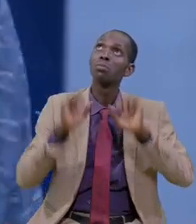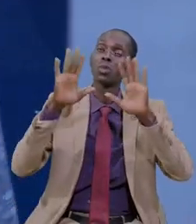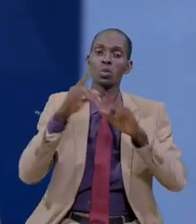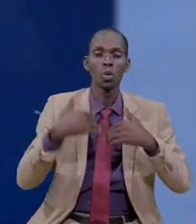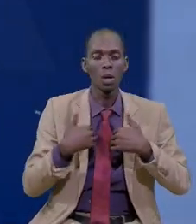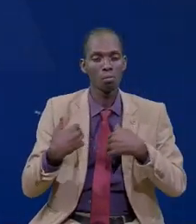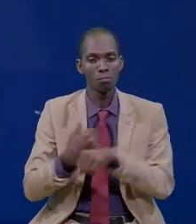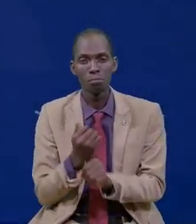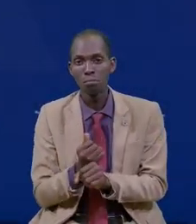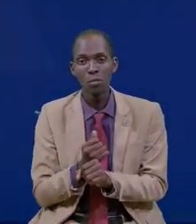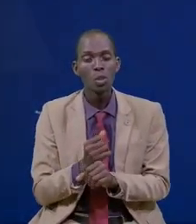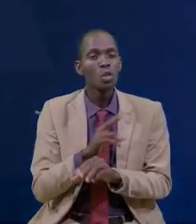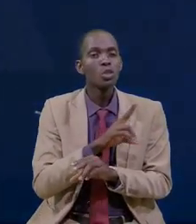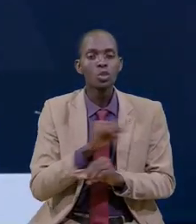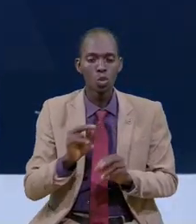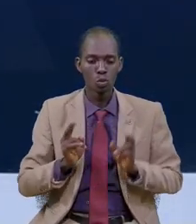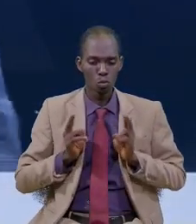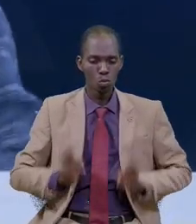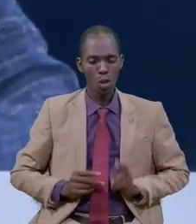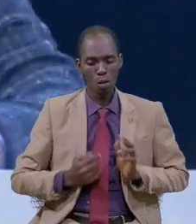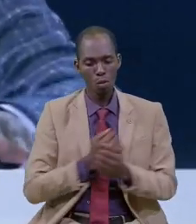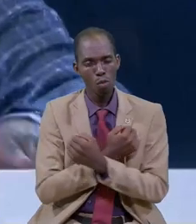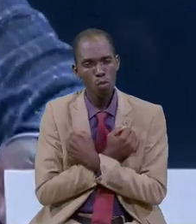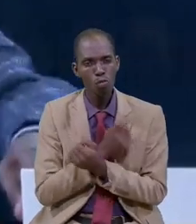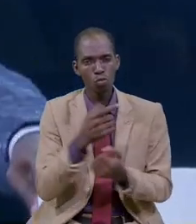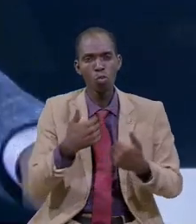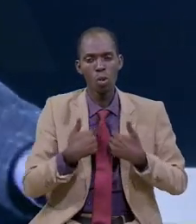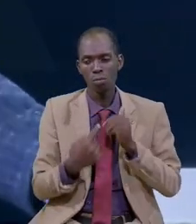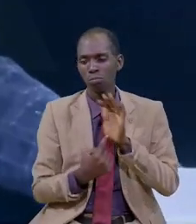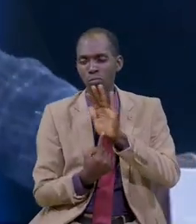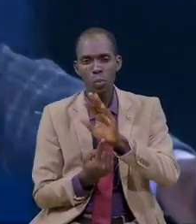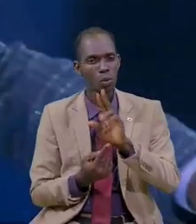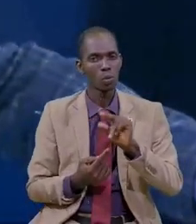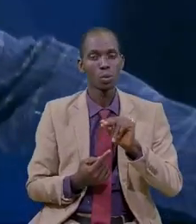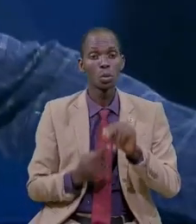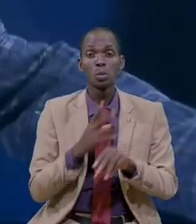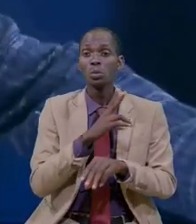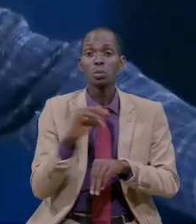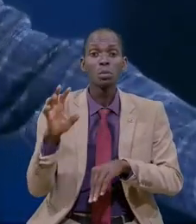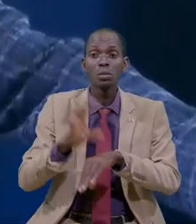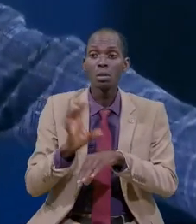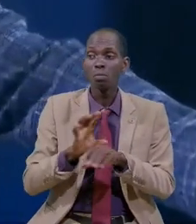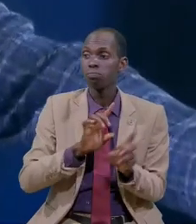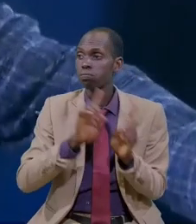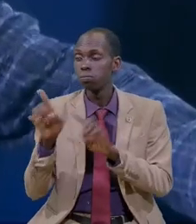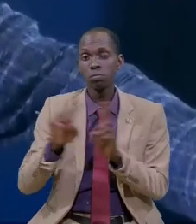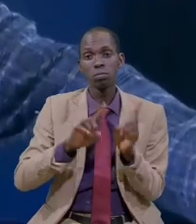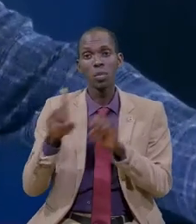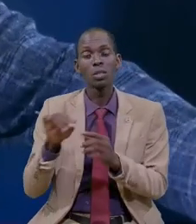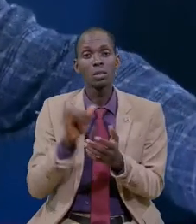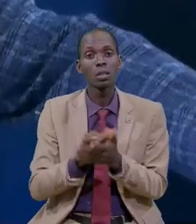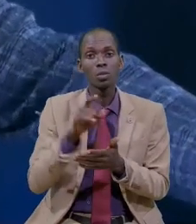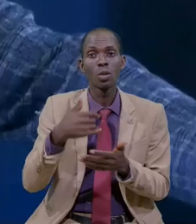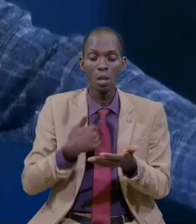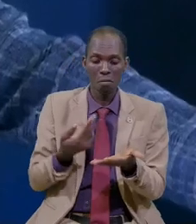sacrifice que vous avez no pu faire. No human love you have shown. Il n'y a aucun amour que vous pouvez no manifester. No church attendance you have filled in